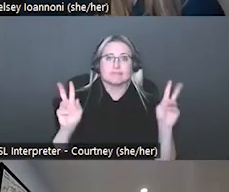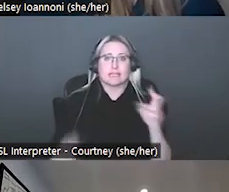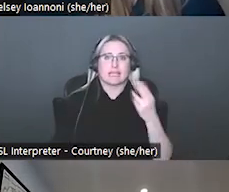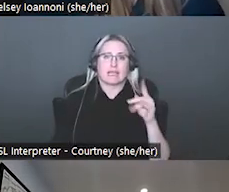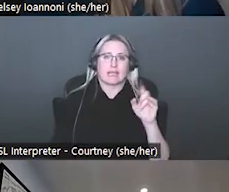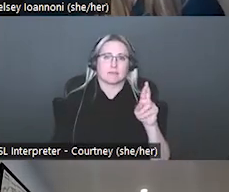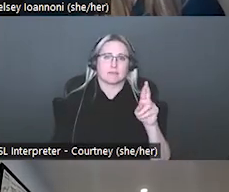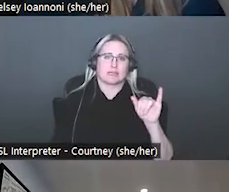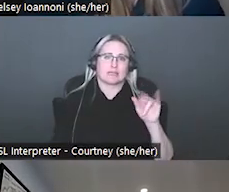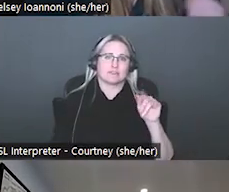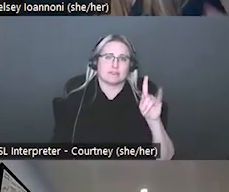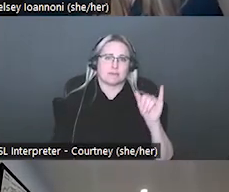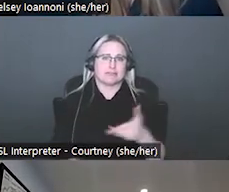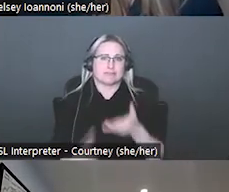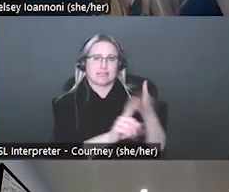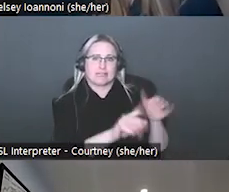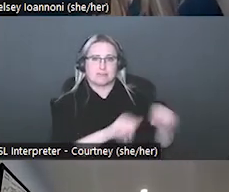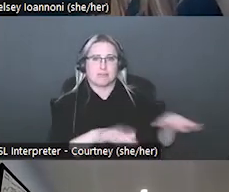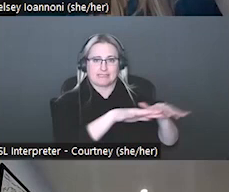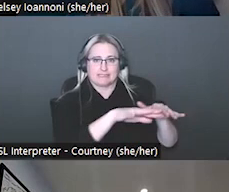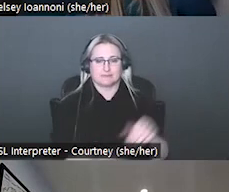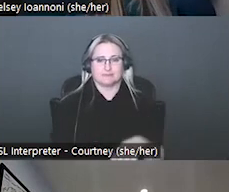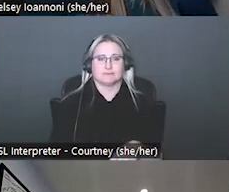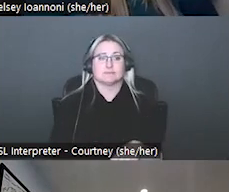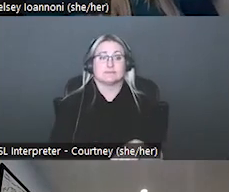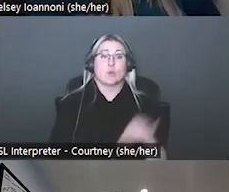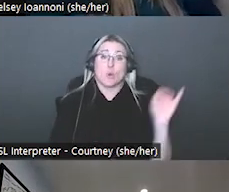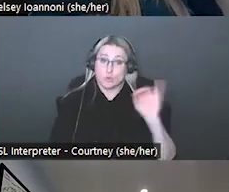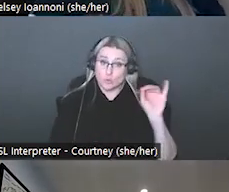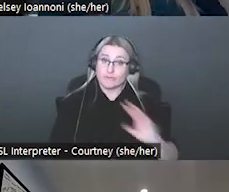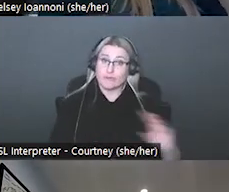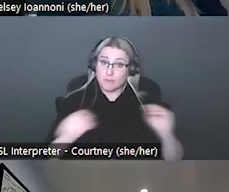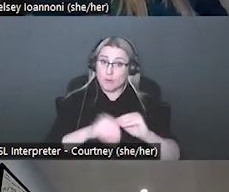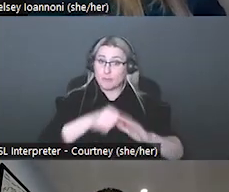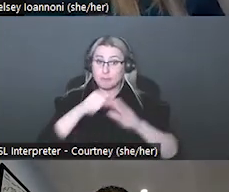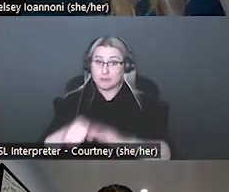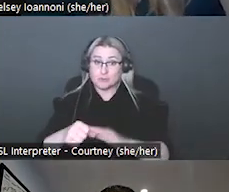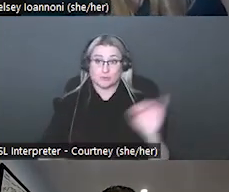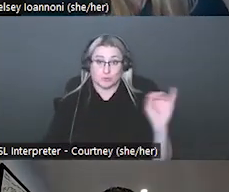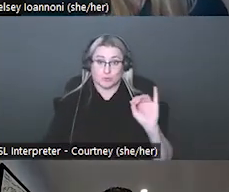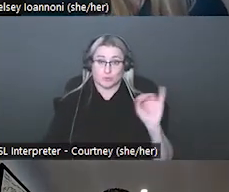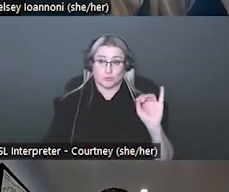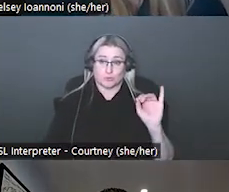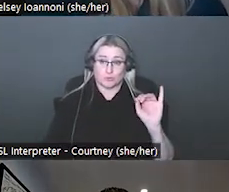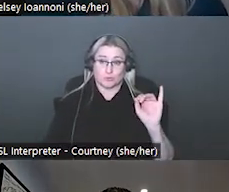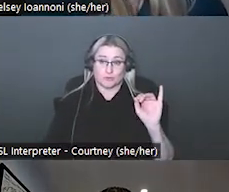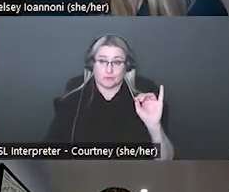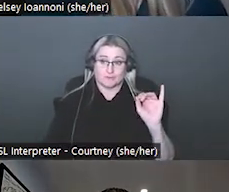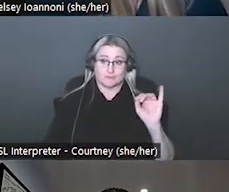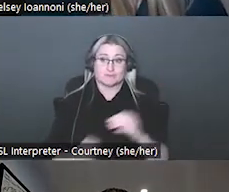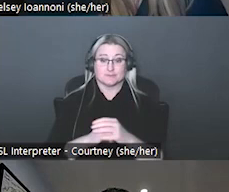spaces. And this further enforces the oppression fat women and fat patients face and the anti-fat bias they